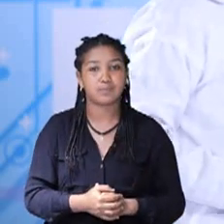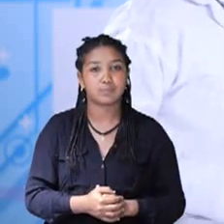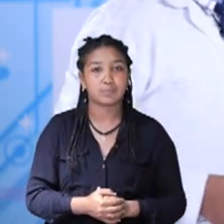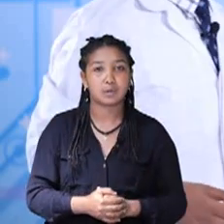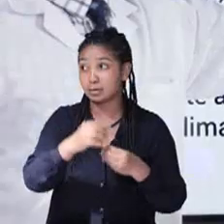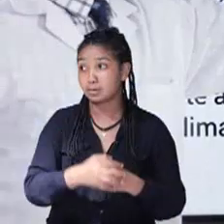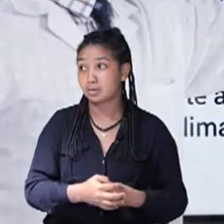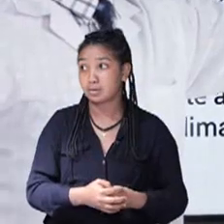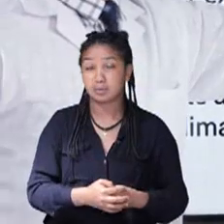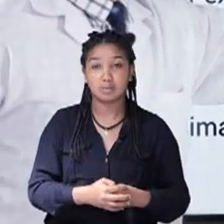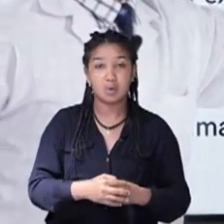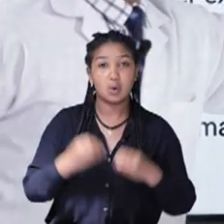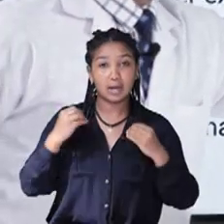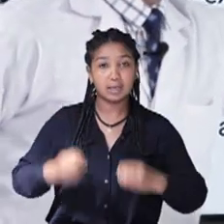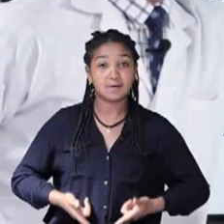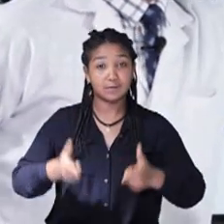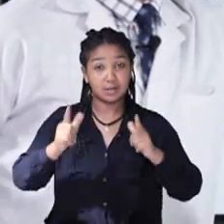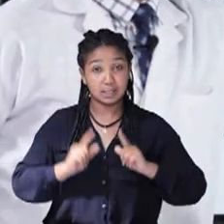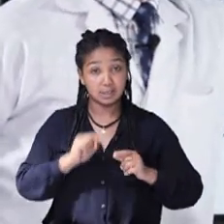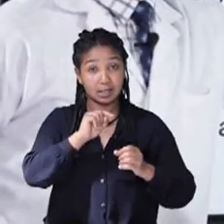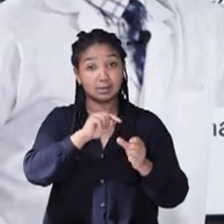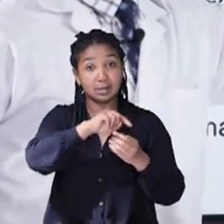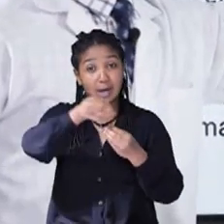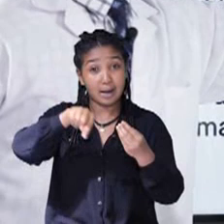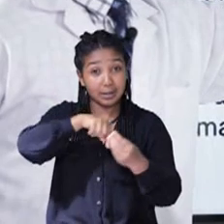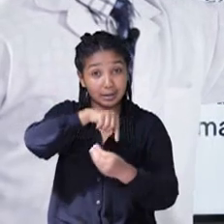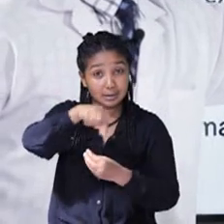the climates. Organisms living in that climate